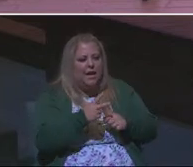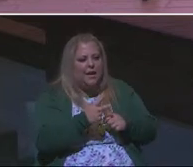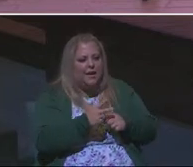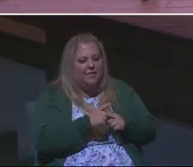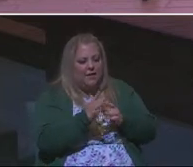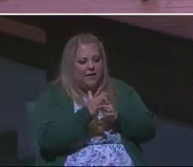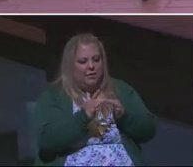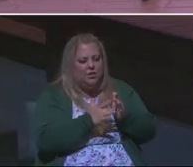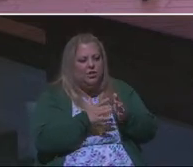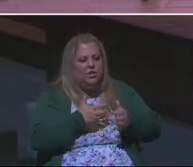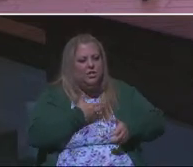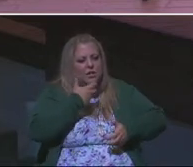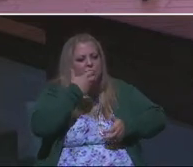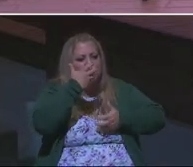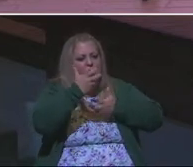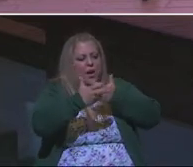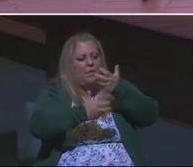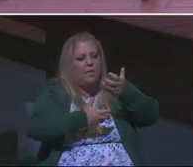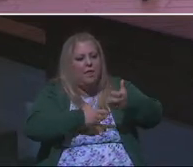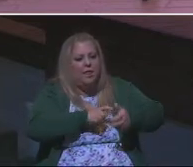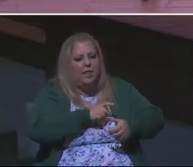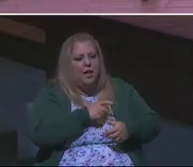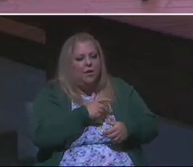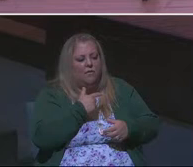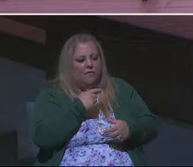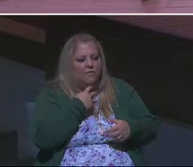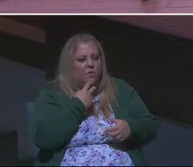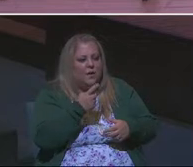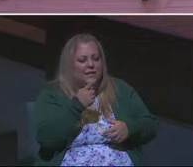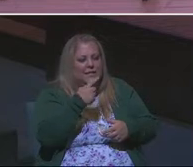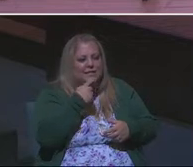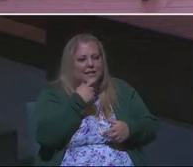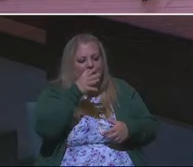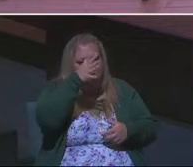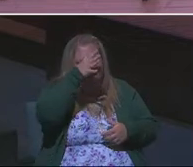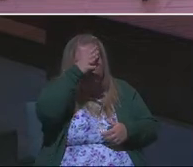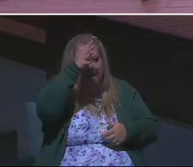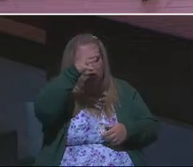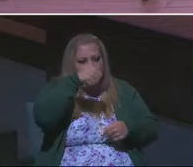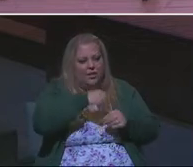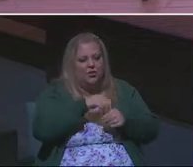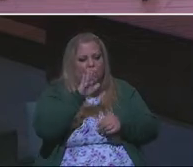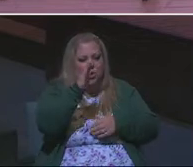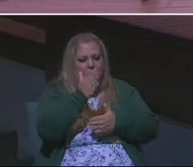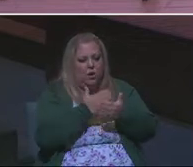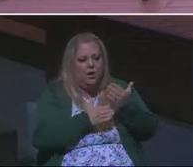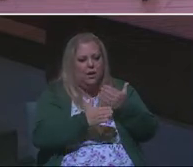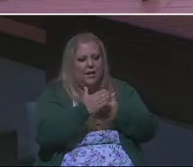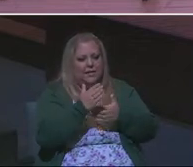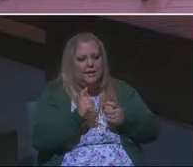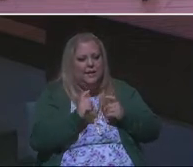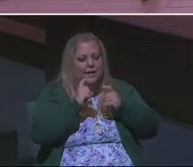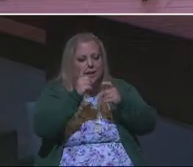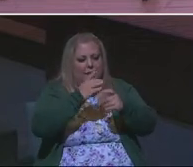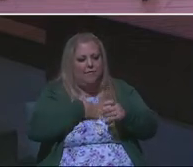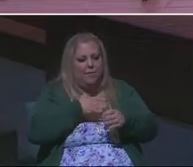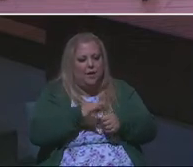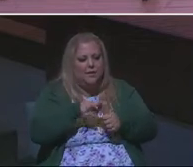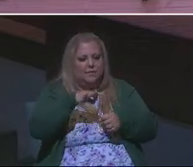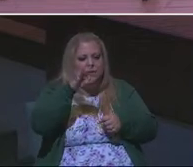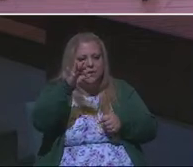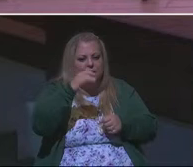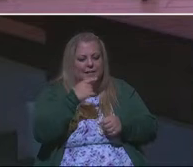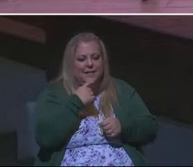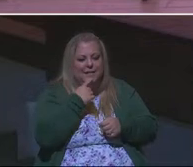had cried with a loud voice, he said, Father, into thy hands I commend my spirit. And having said thus,